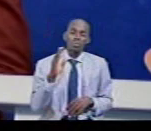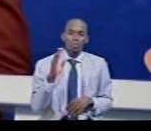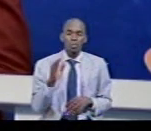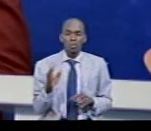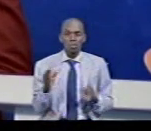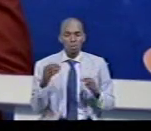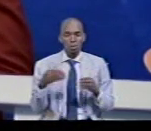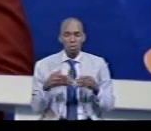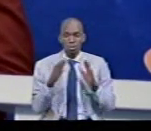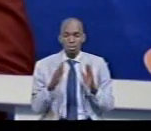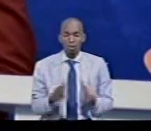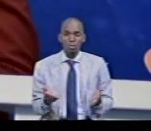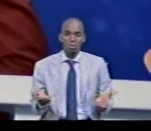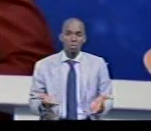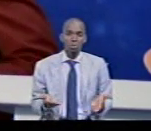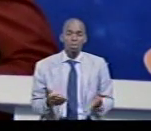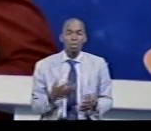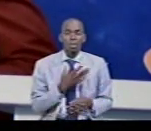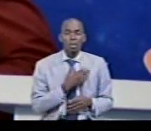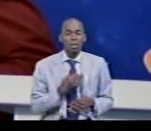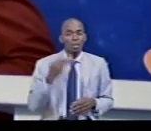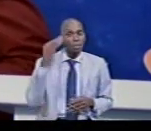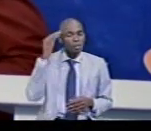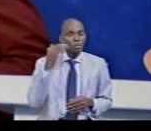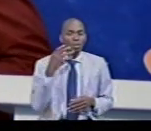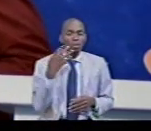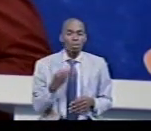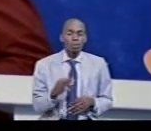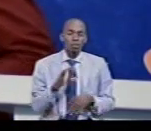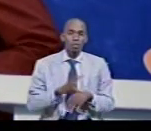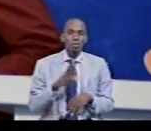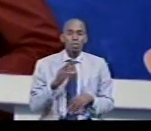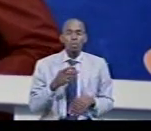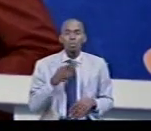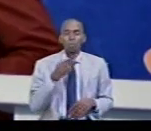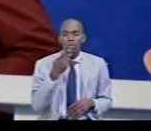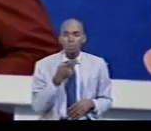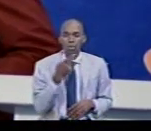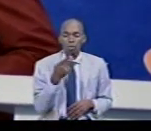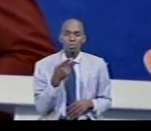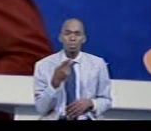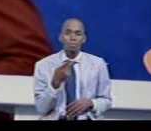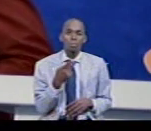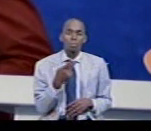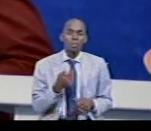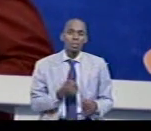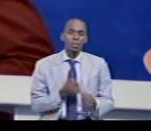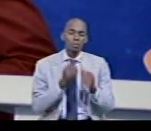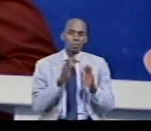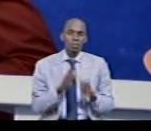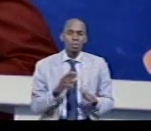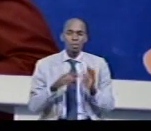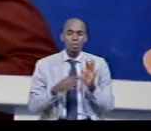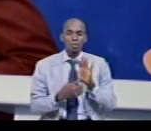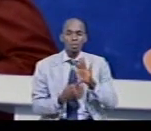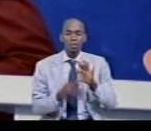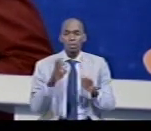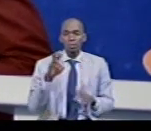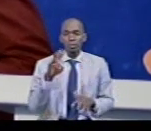Head of Church of Pentecost. Apostolic Revelation Society